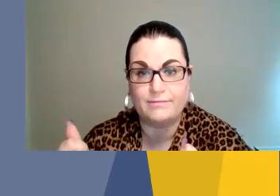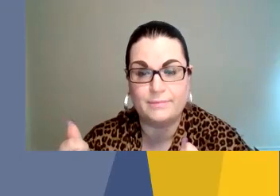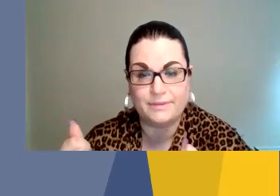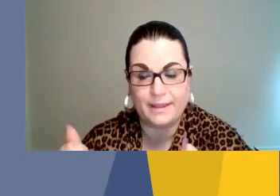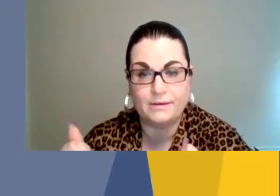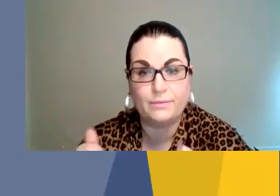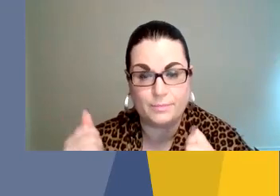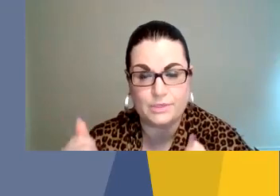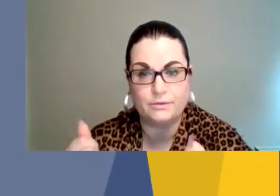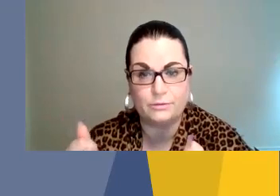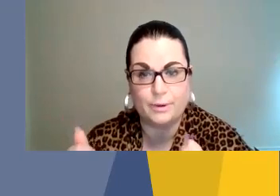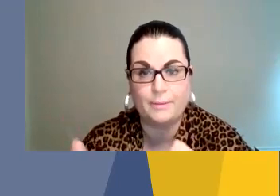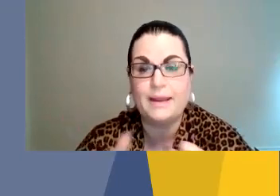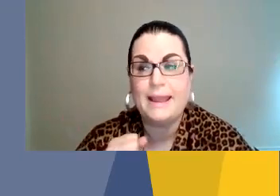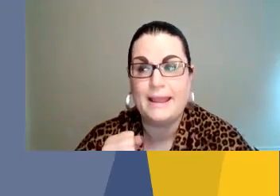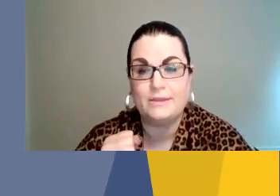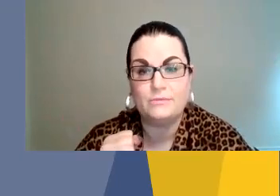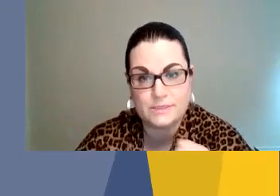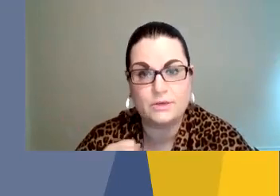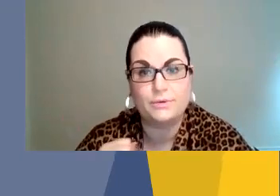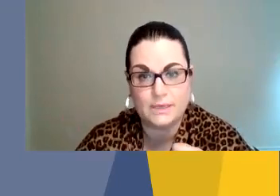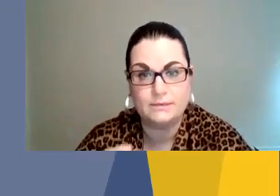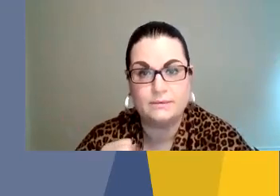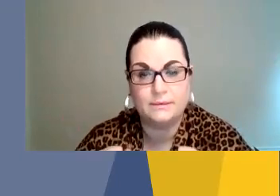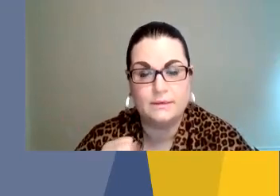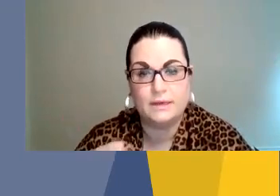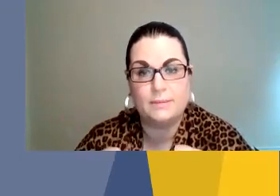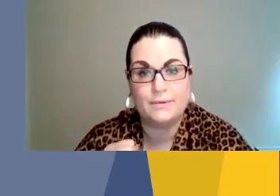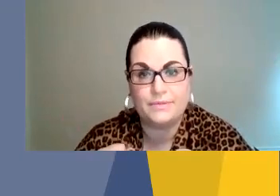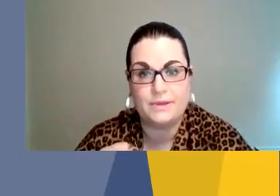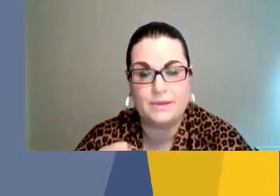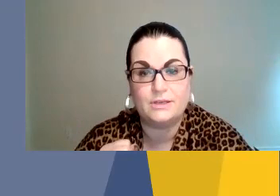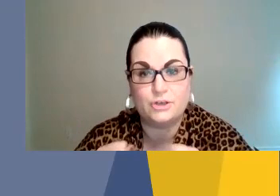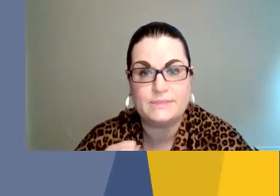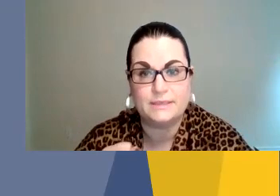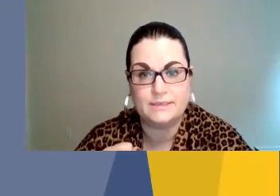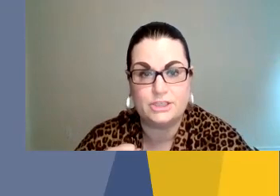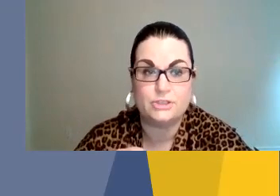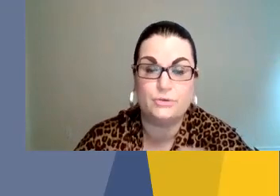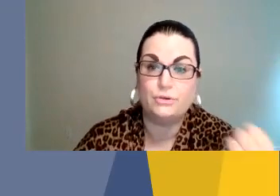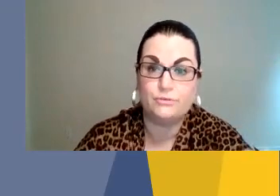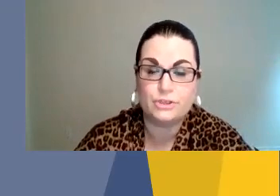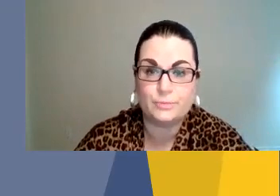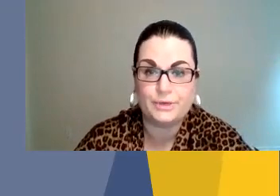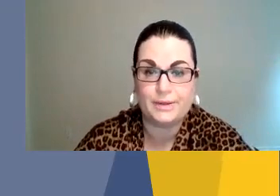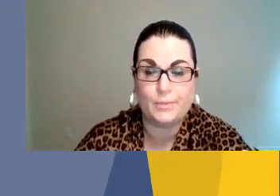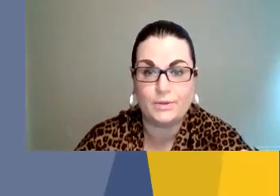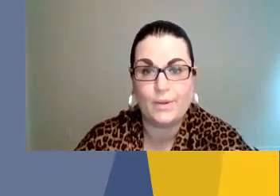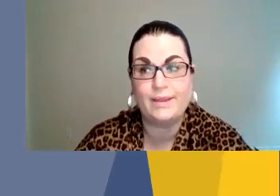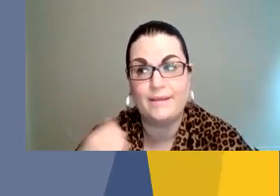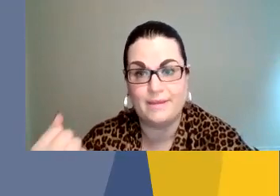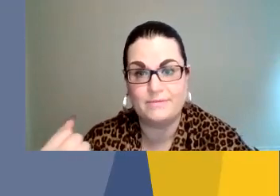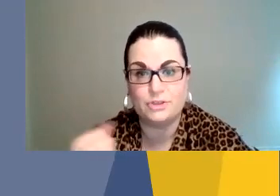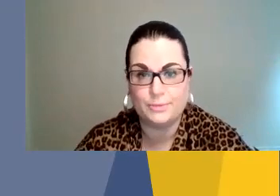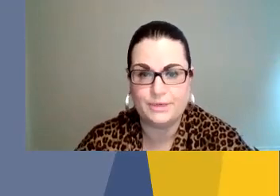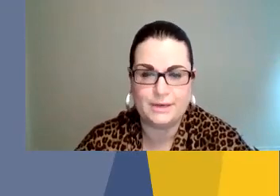with the Government of Canada with a particular department and you disagree about the terms and conditions. So you've interpreted it one